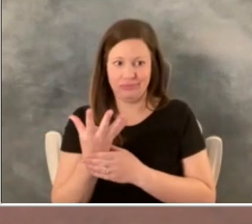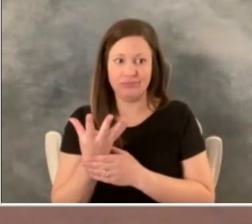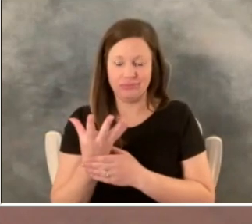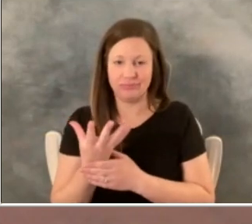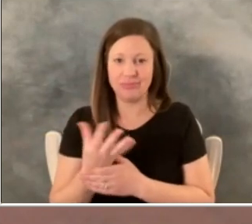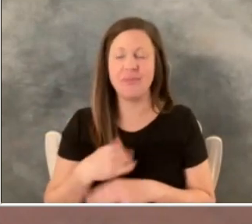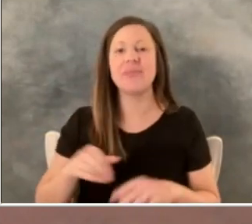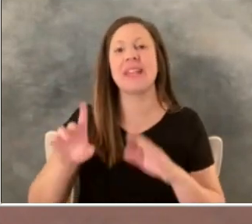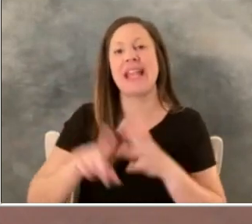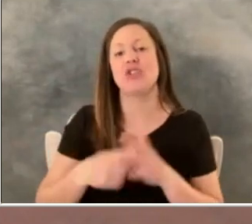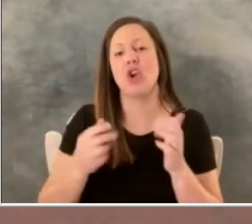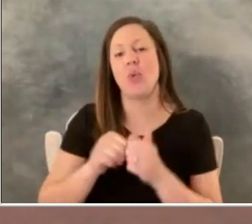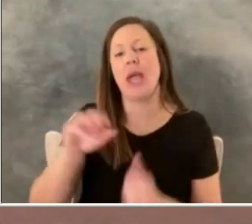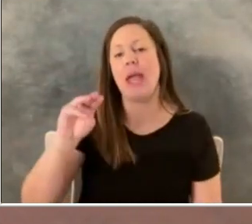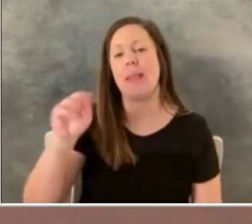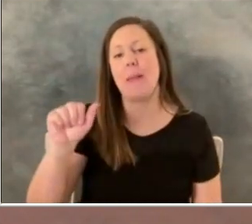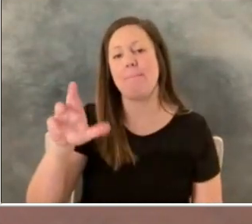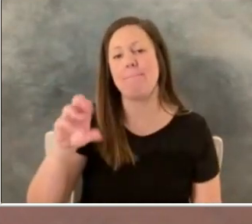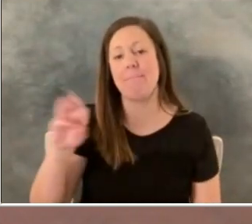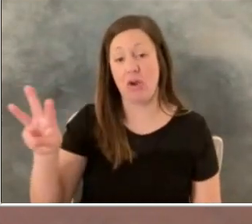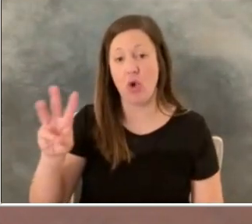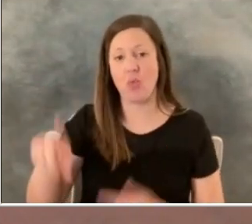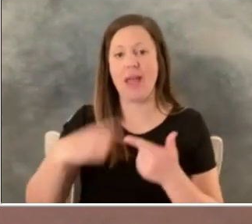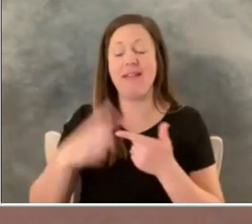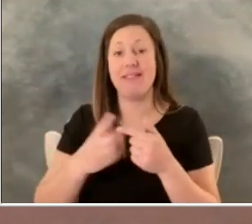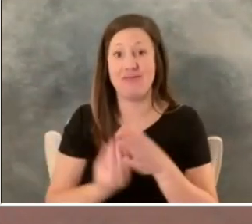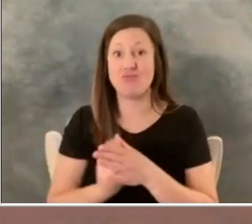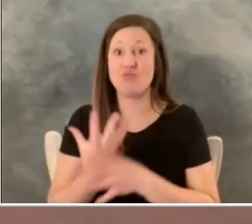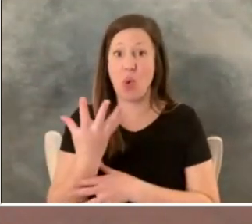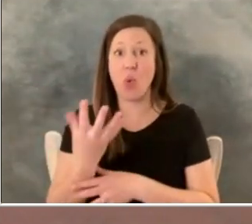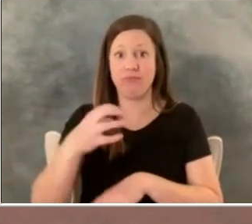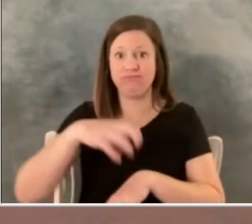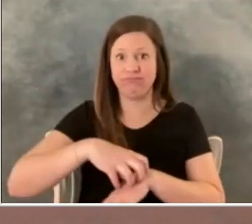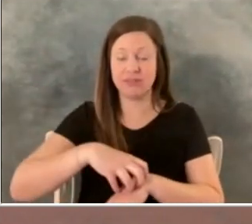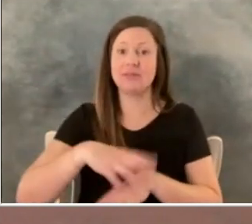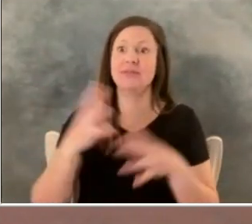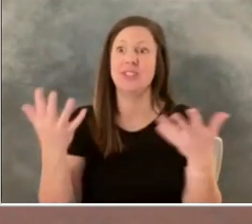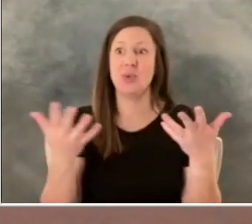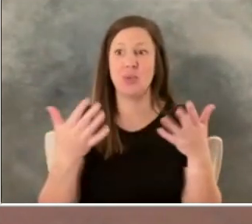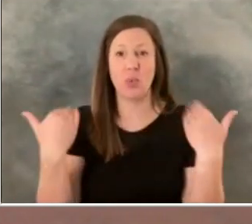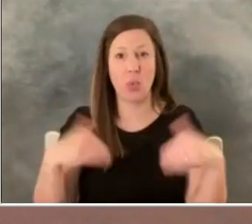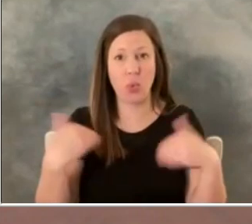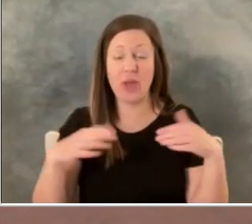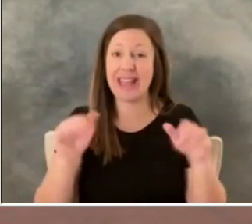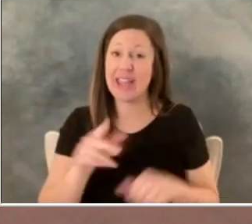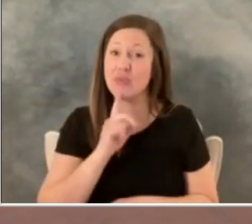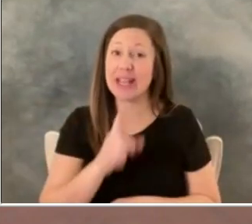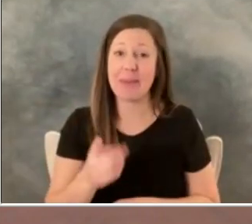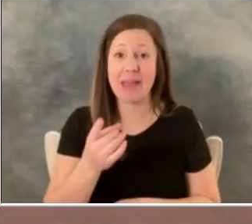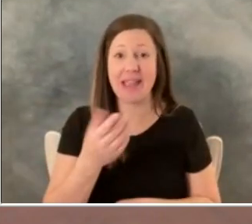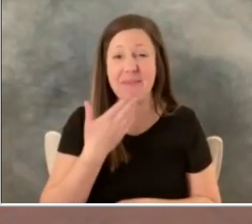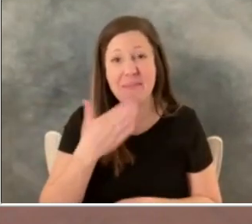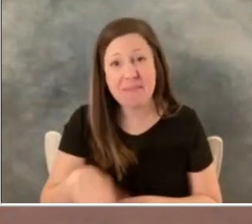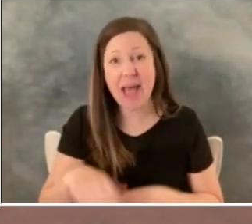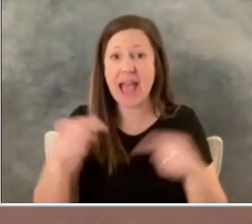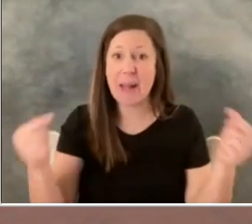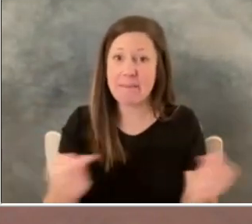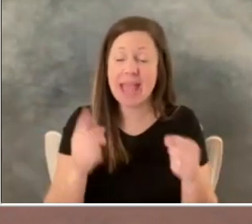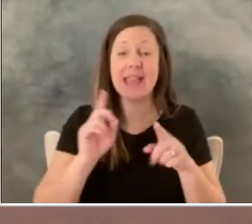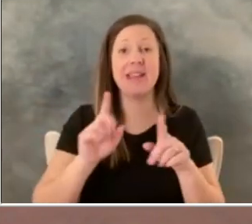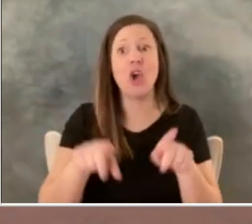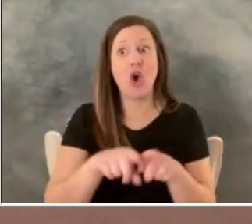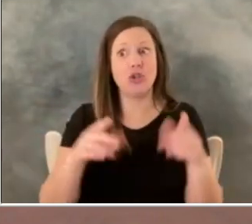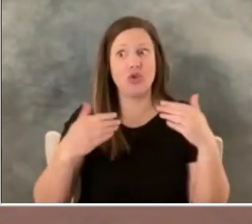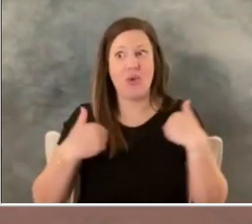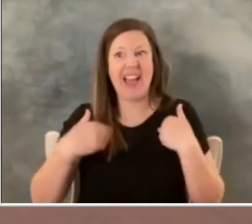take a lot of growth or pressure to hit those pain receptors. And it can be a very deep pain, but there's also nerves that run, large nerves